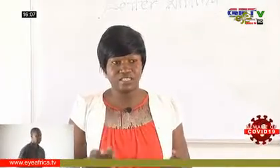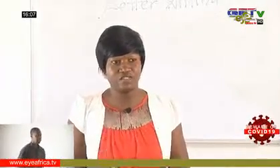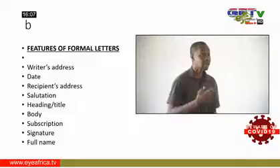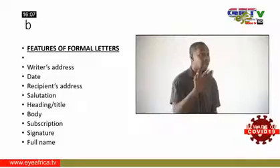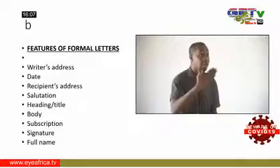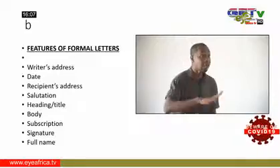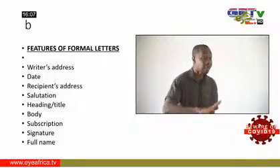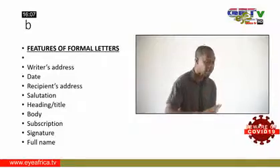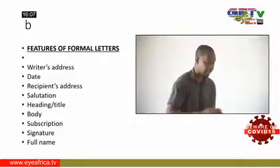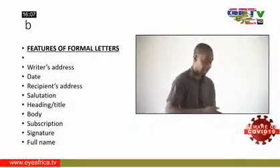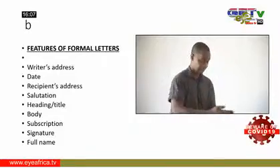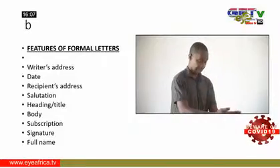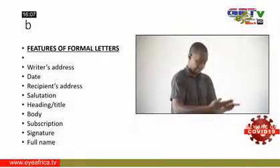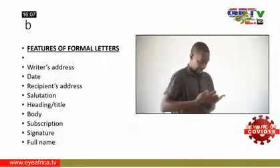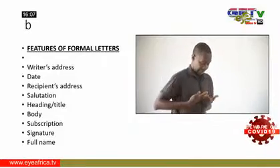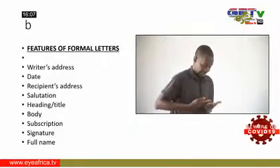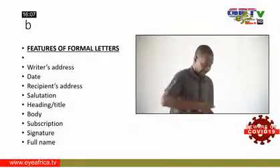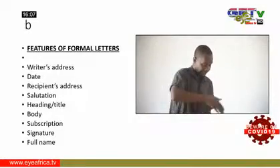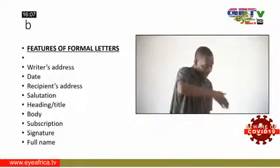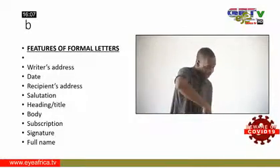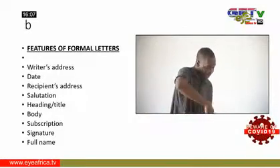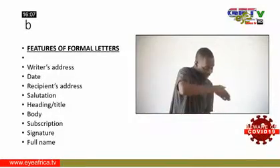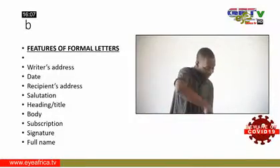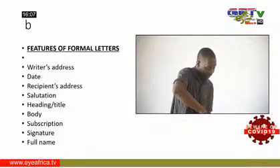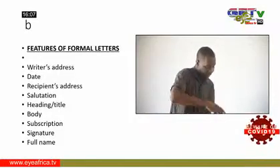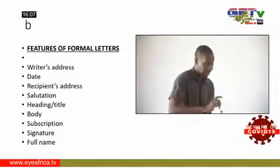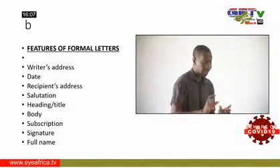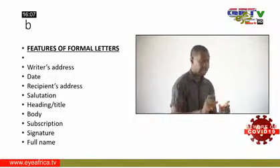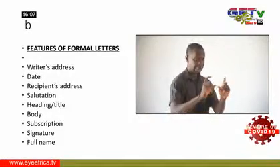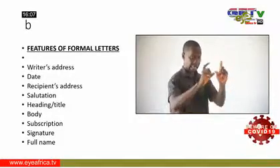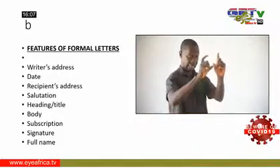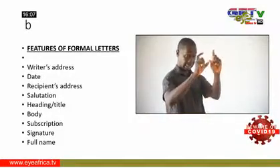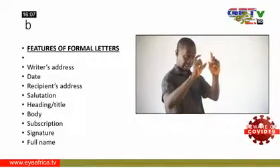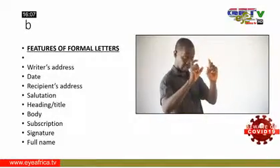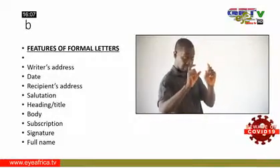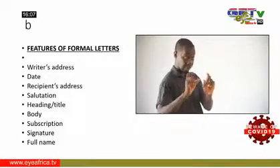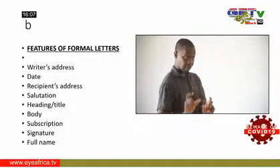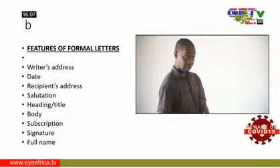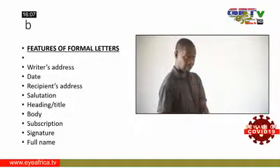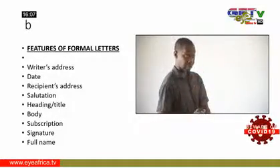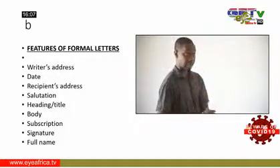From the receiver's address, it carries a salutation.